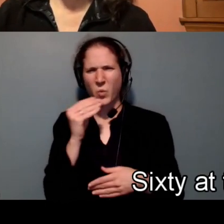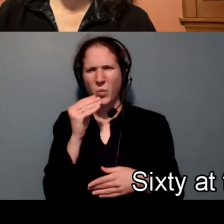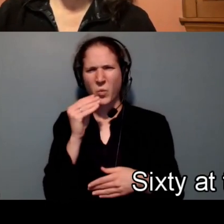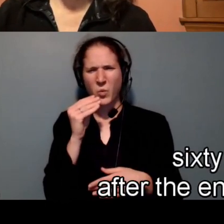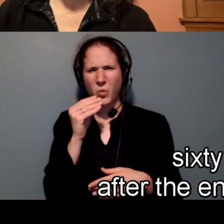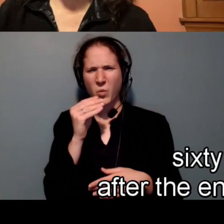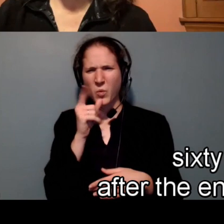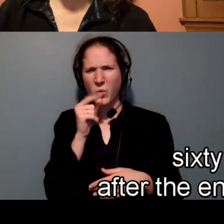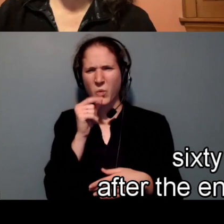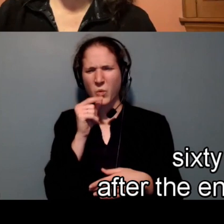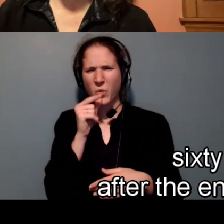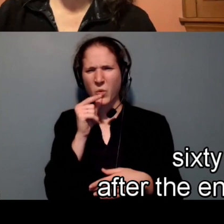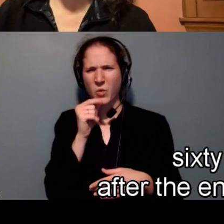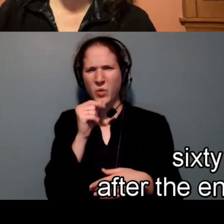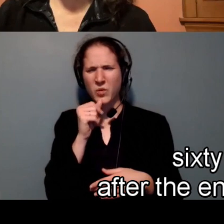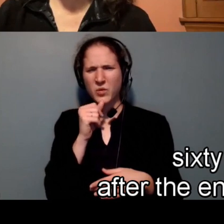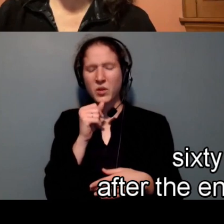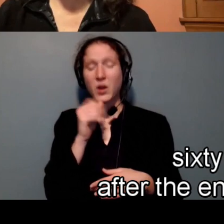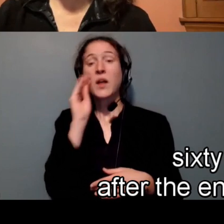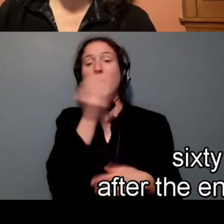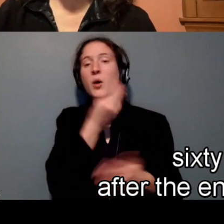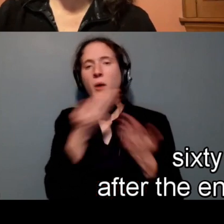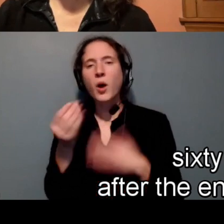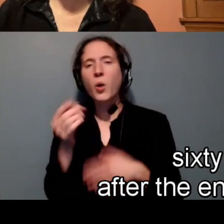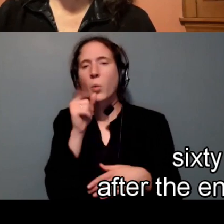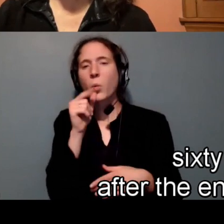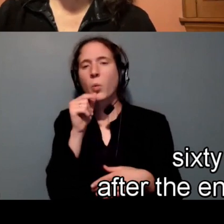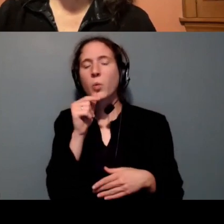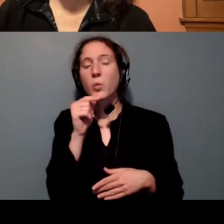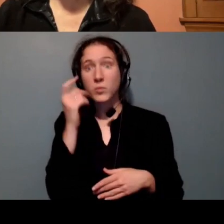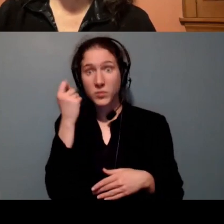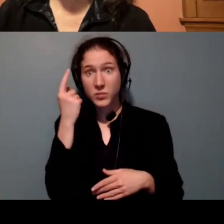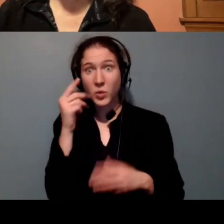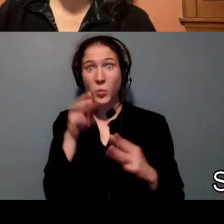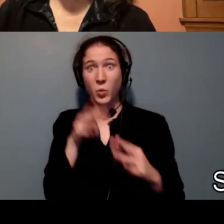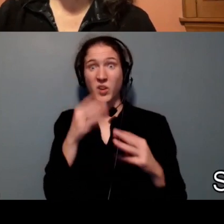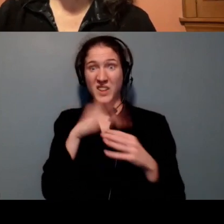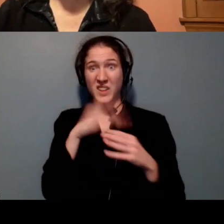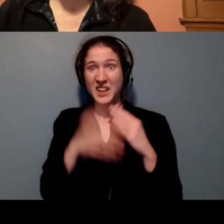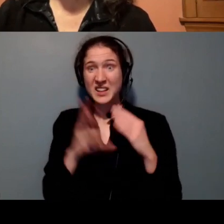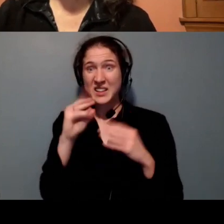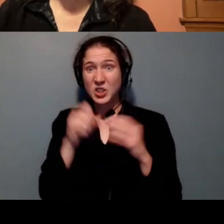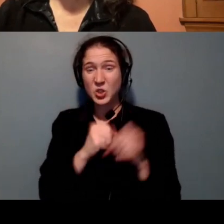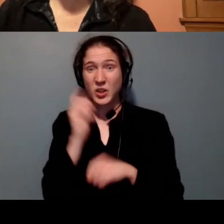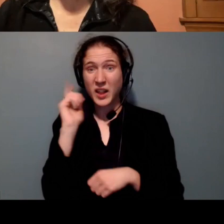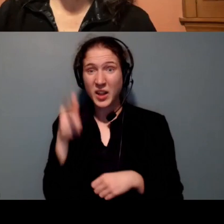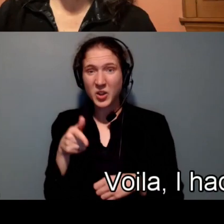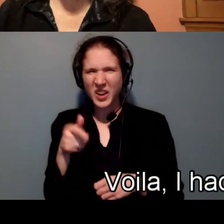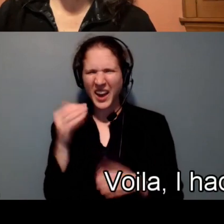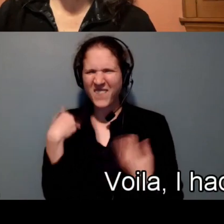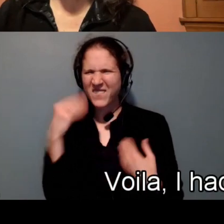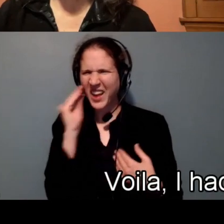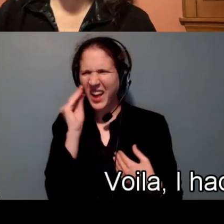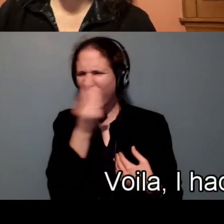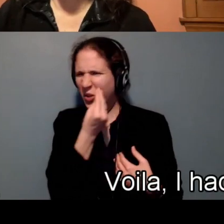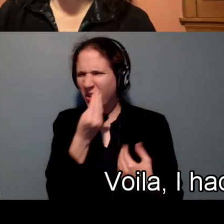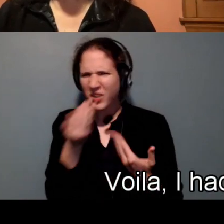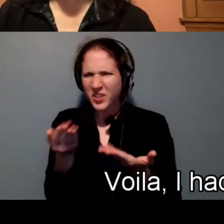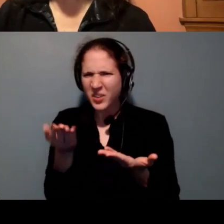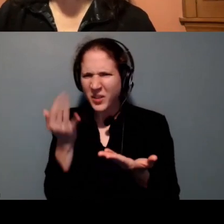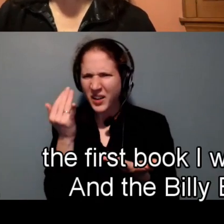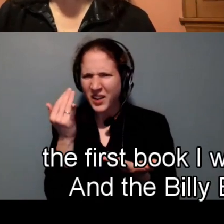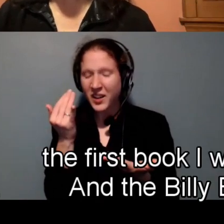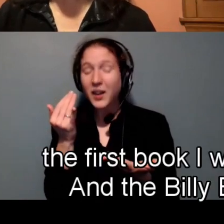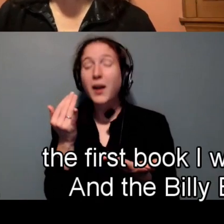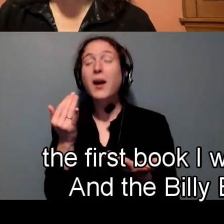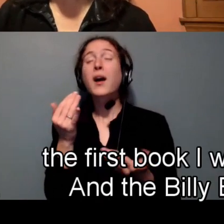60 at this point, 60 years after the end of the war. So voila, I had the plot